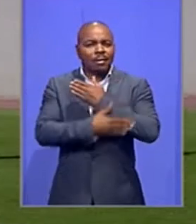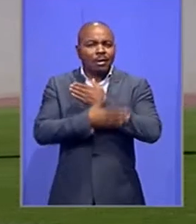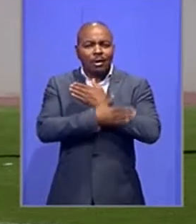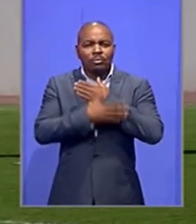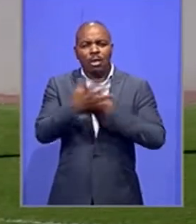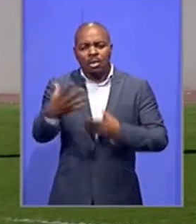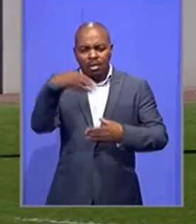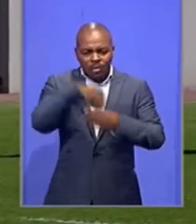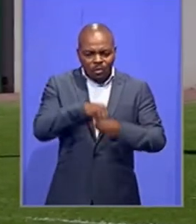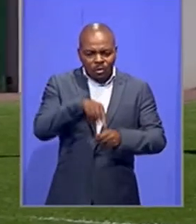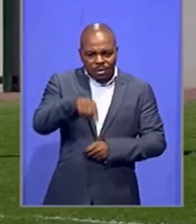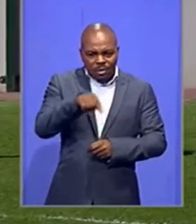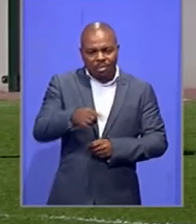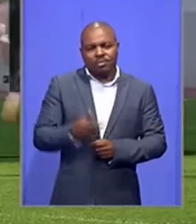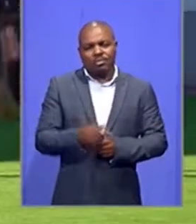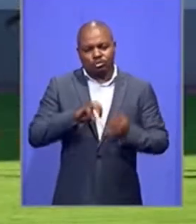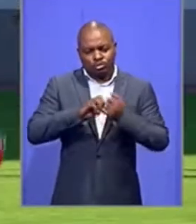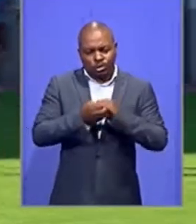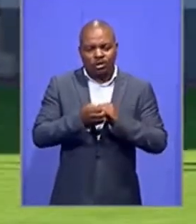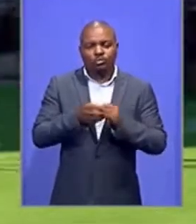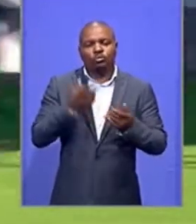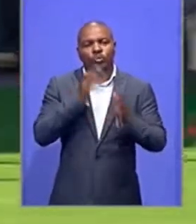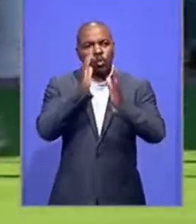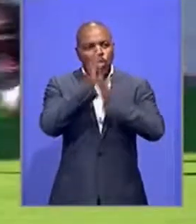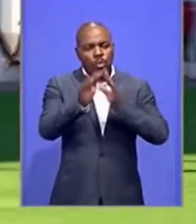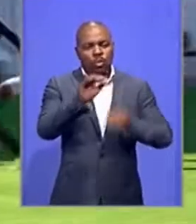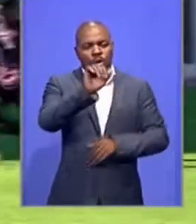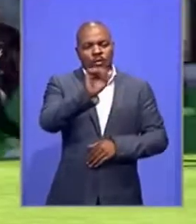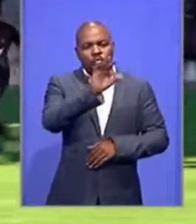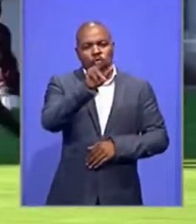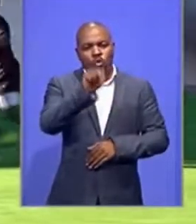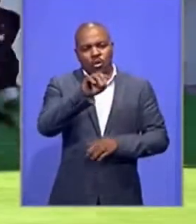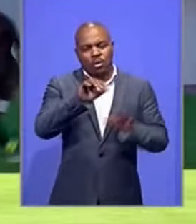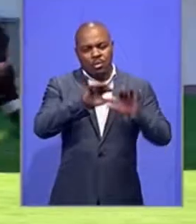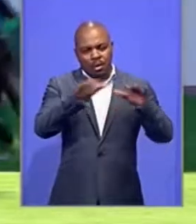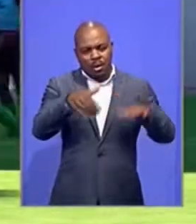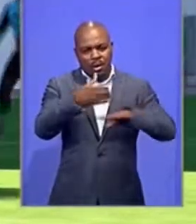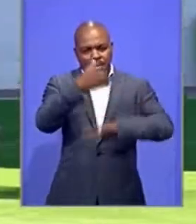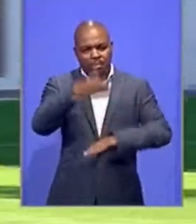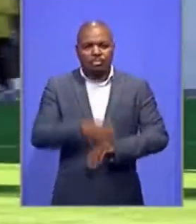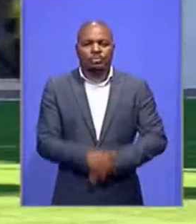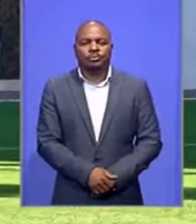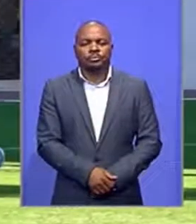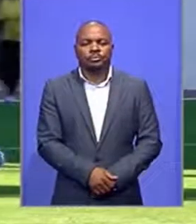karolo dipapading tsena tsa ho phunyeletsa. Le bang tube SABC News, Algiers, naheng ya Algeria.